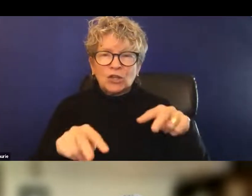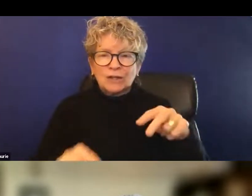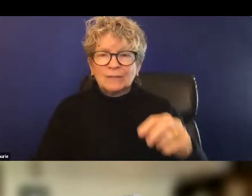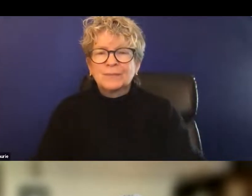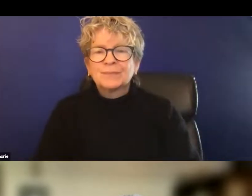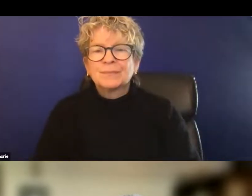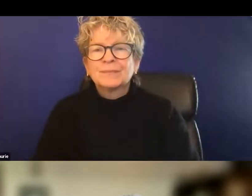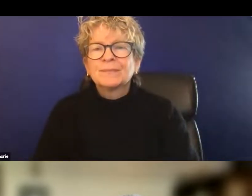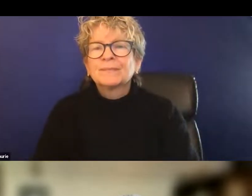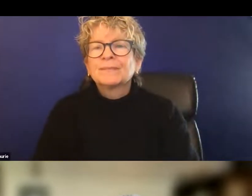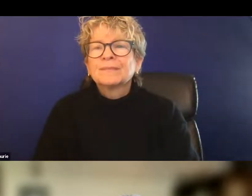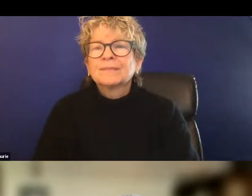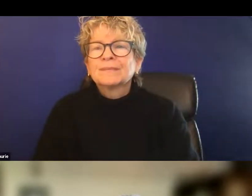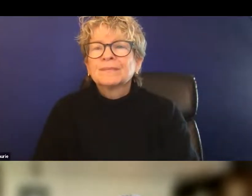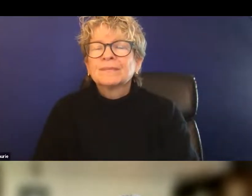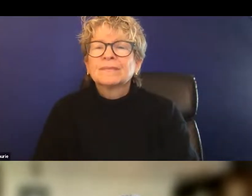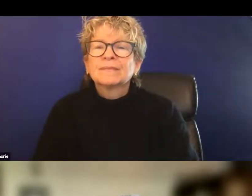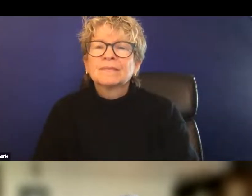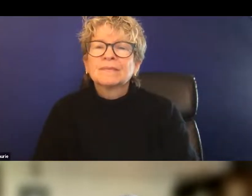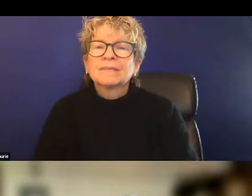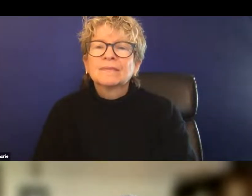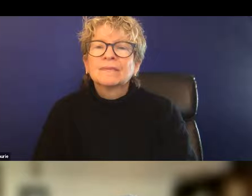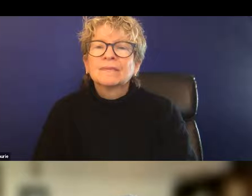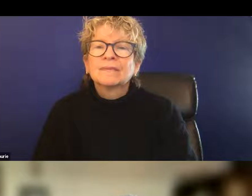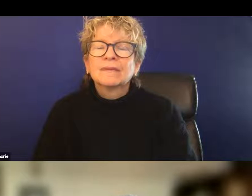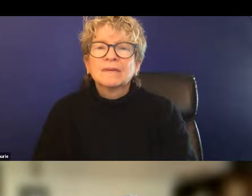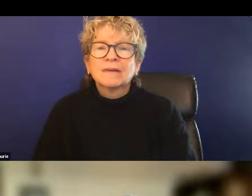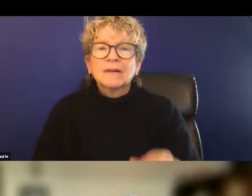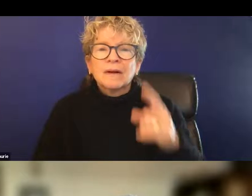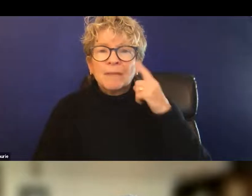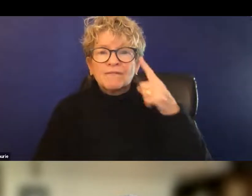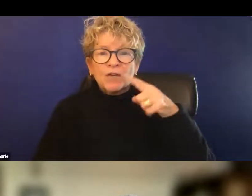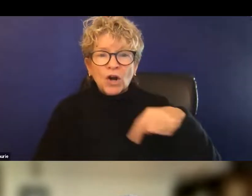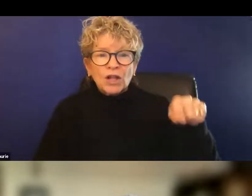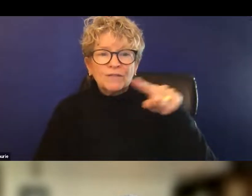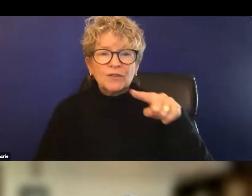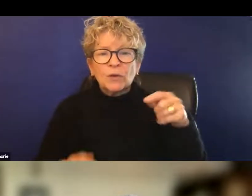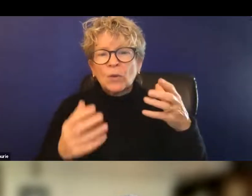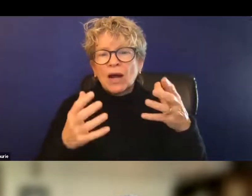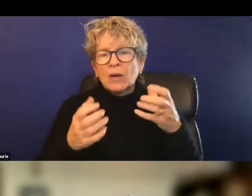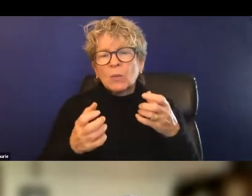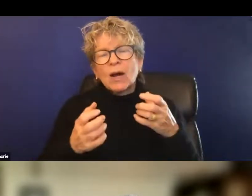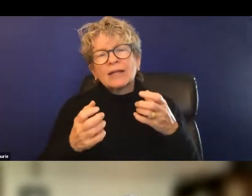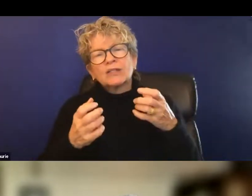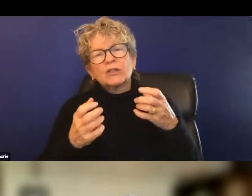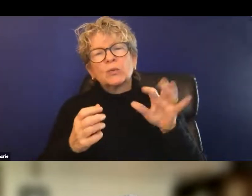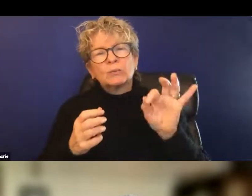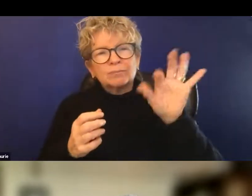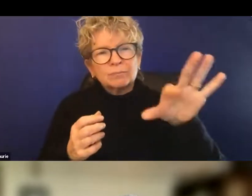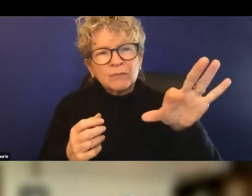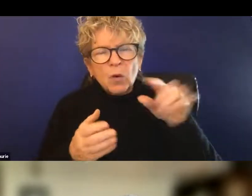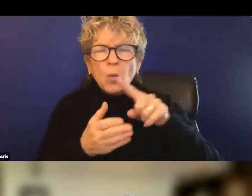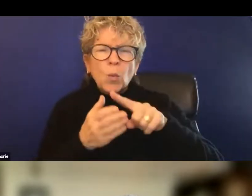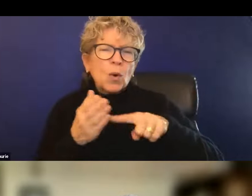our discussion. But what I wanted to throw out there for all of you is what your initial impressions were of the key themes.